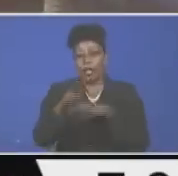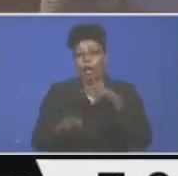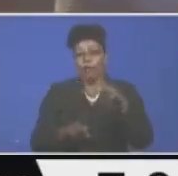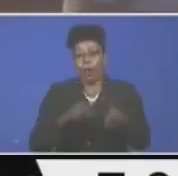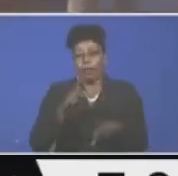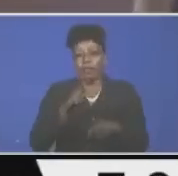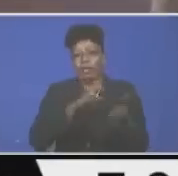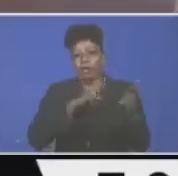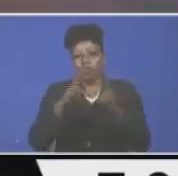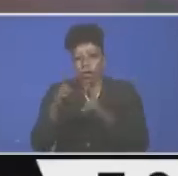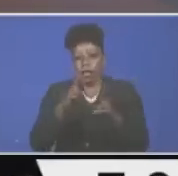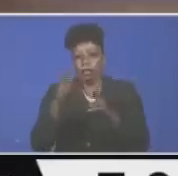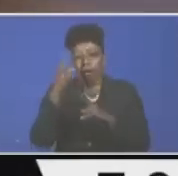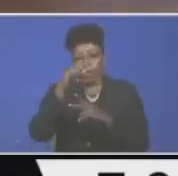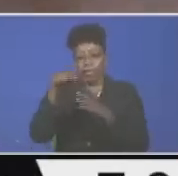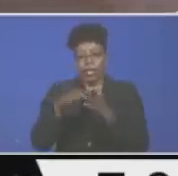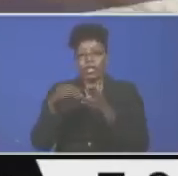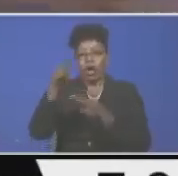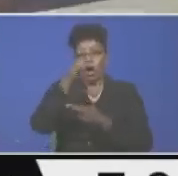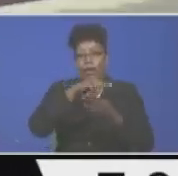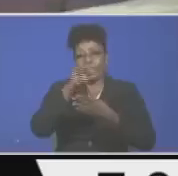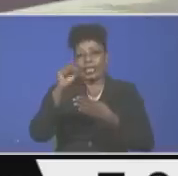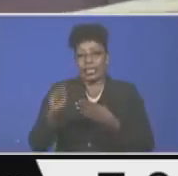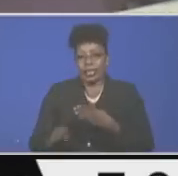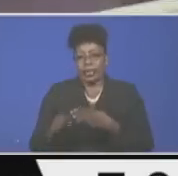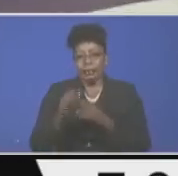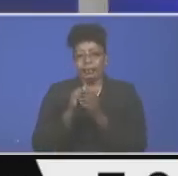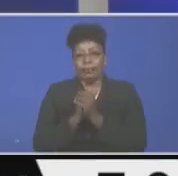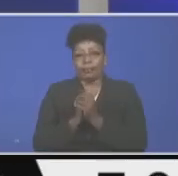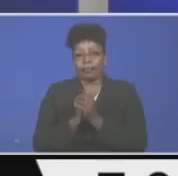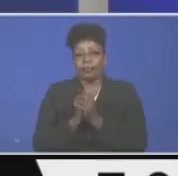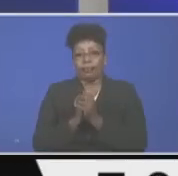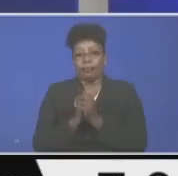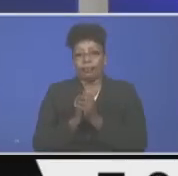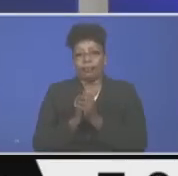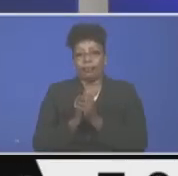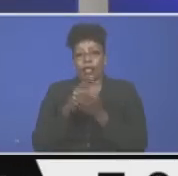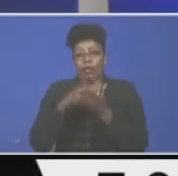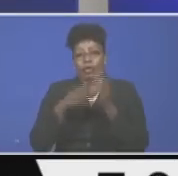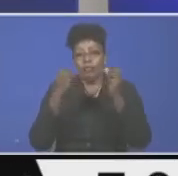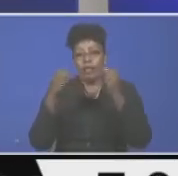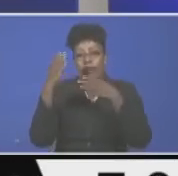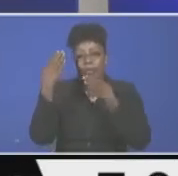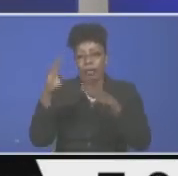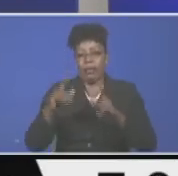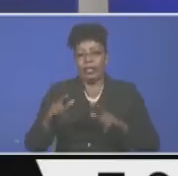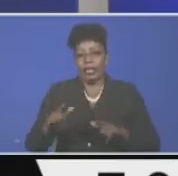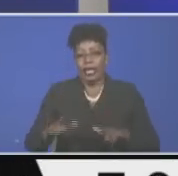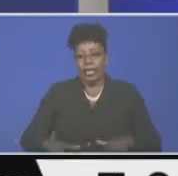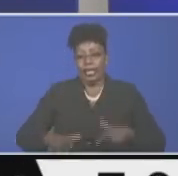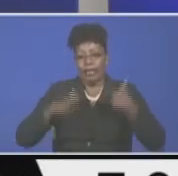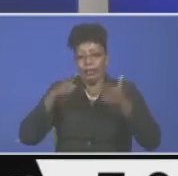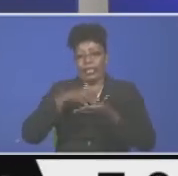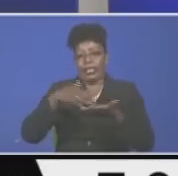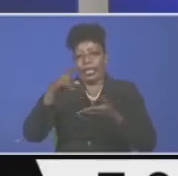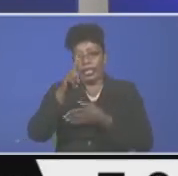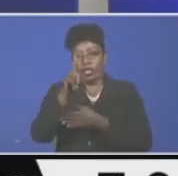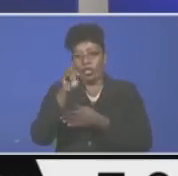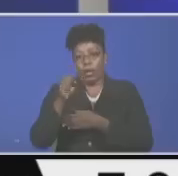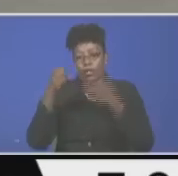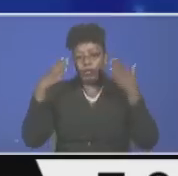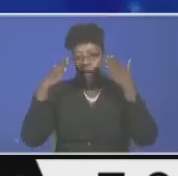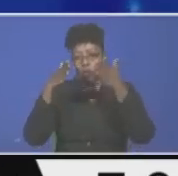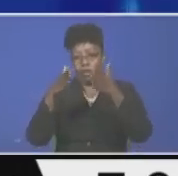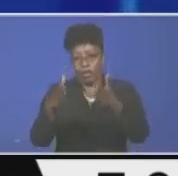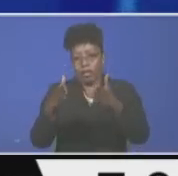season. I'm Crystal Darling, ZNS Network News. With many Bahamians living and studying in the United States, the focus has